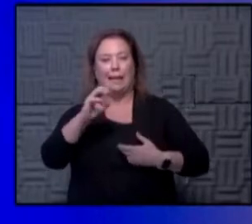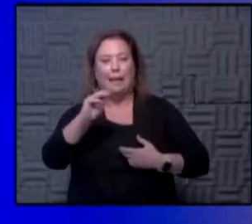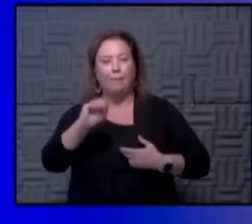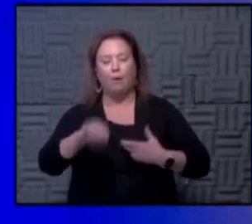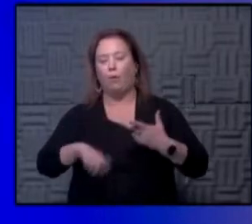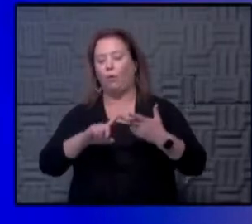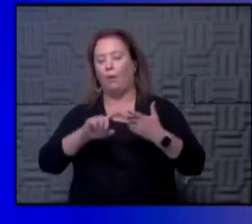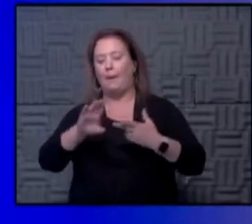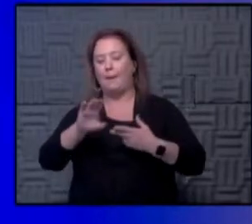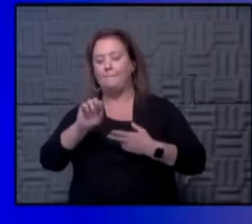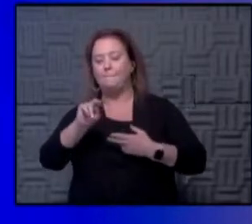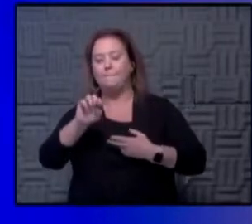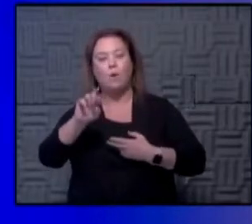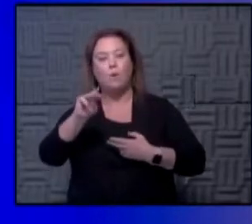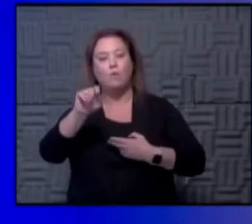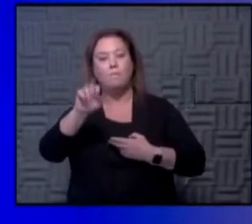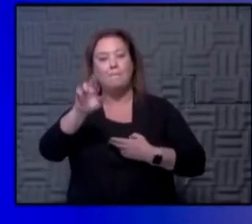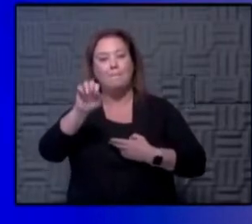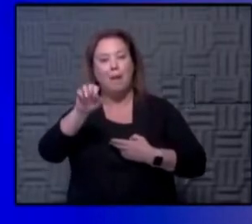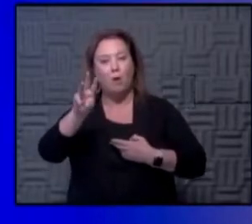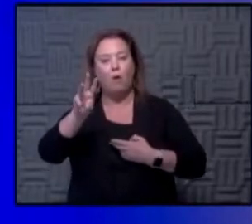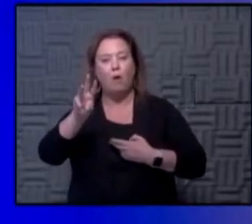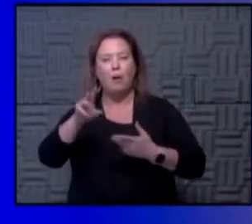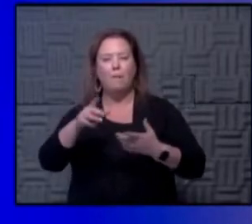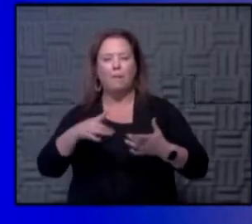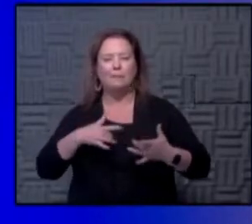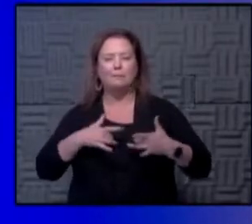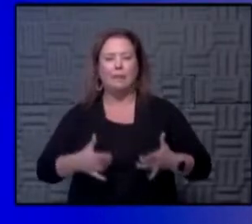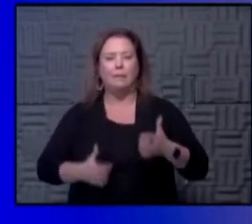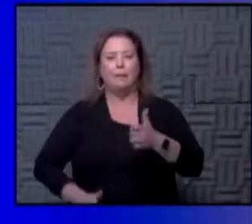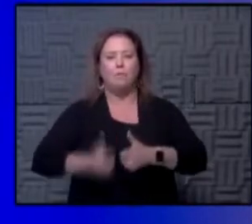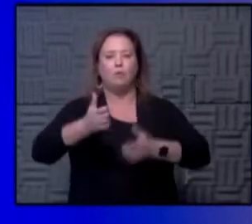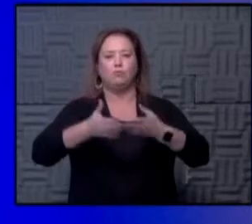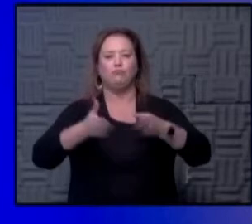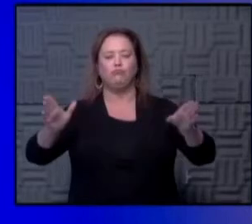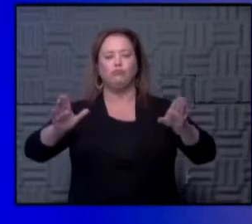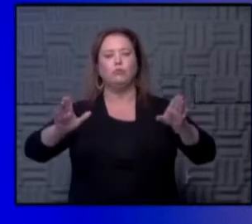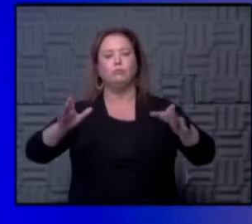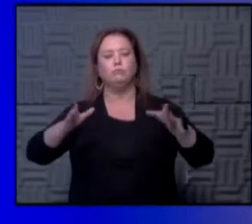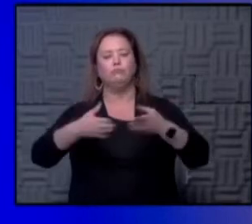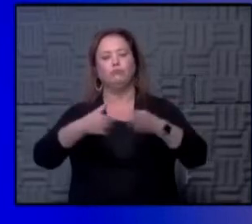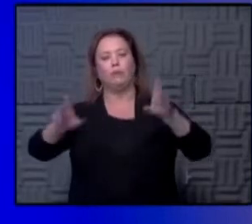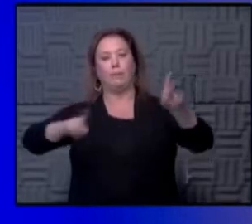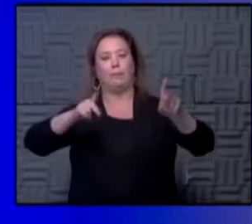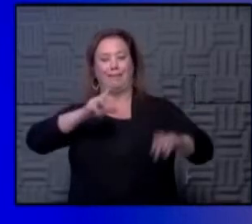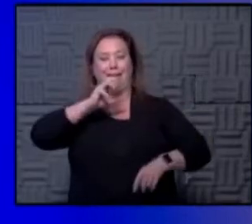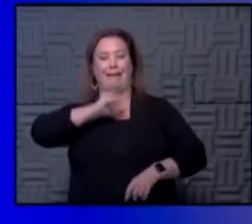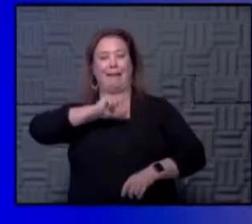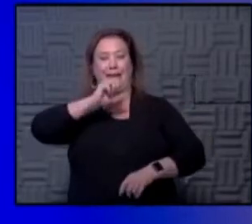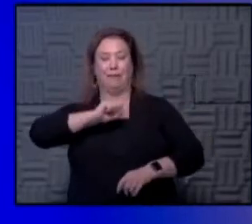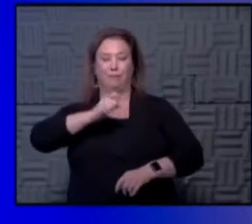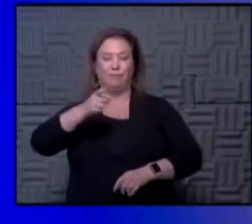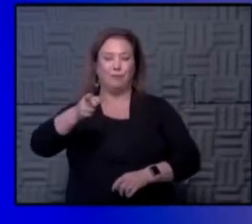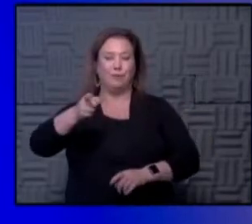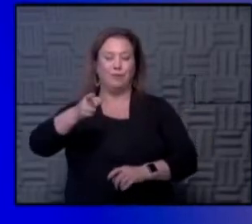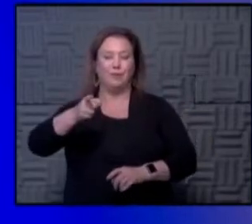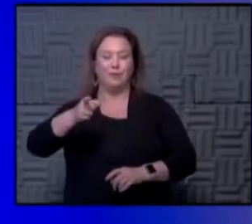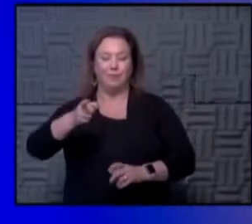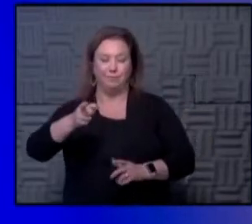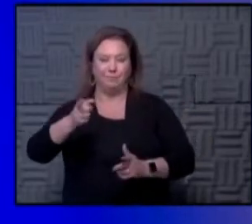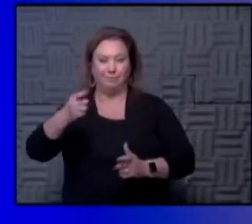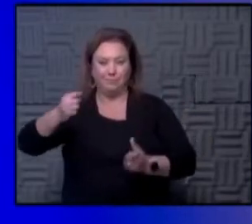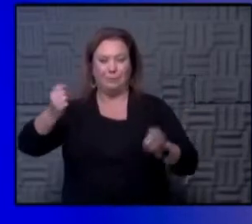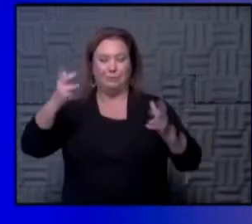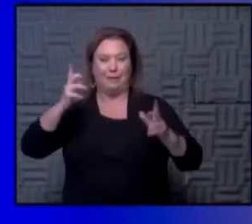something of that nature. But I would say for the general public, as we know that age is out there in a